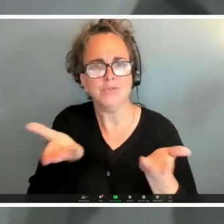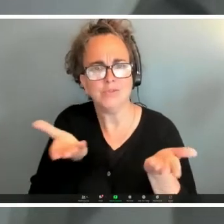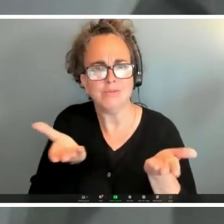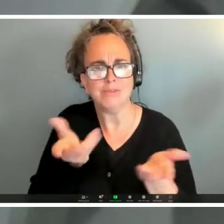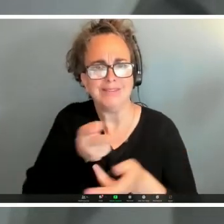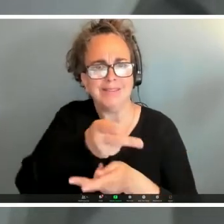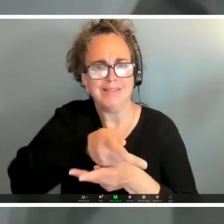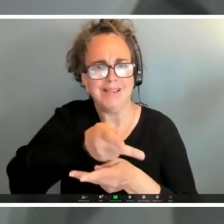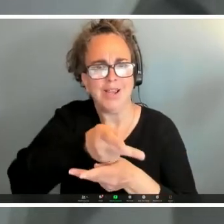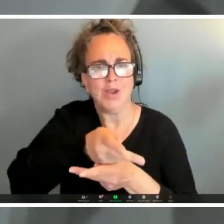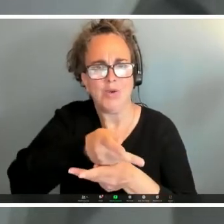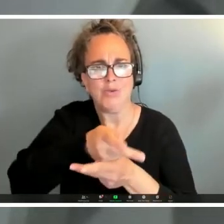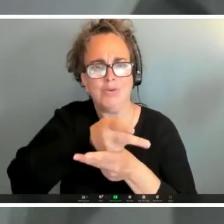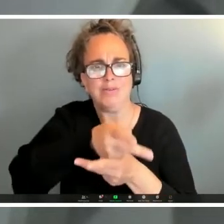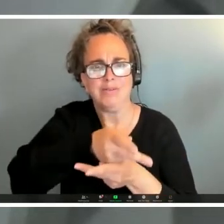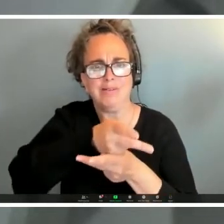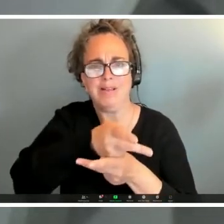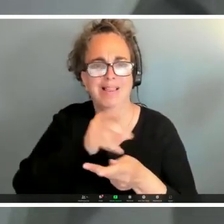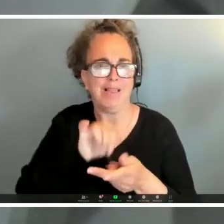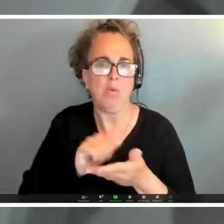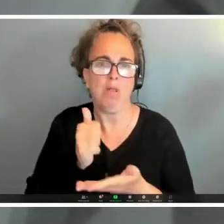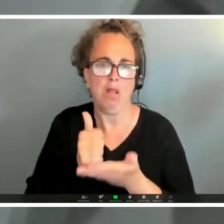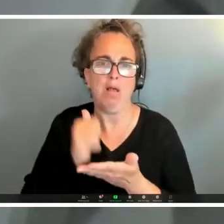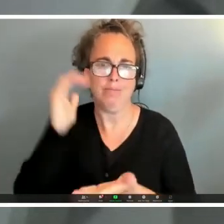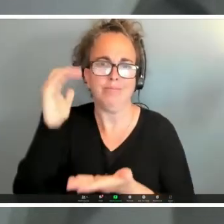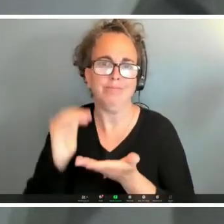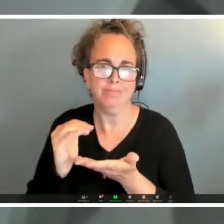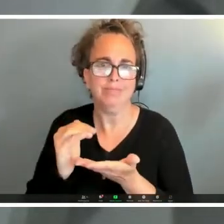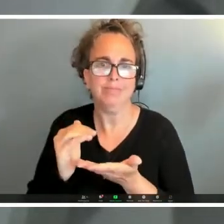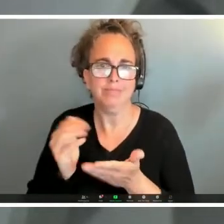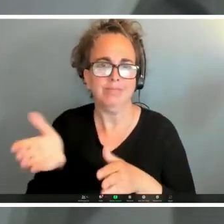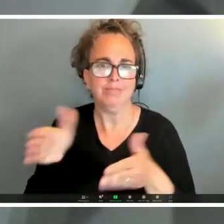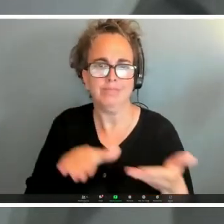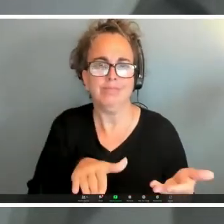that ultimately would prevent this from happening?